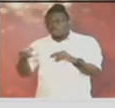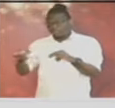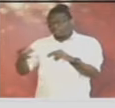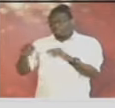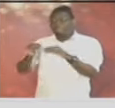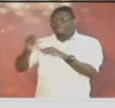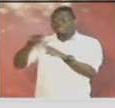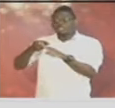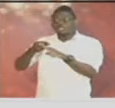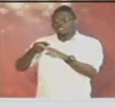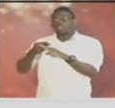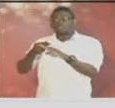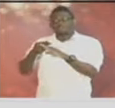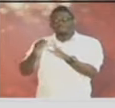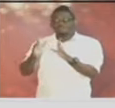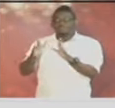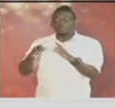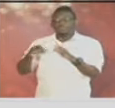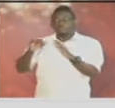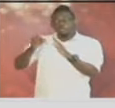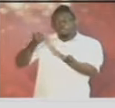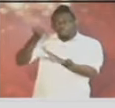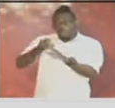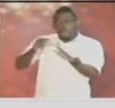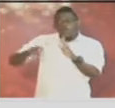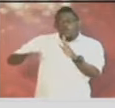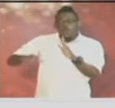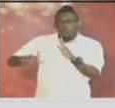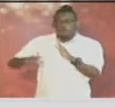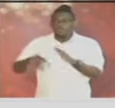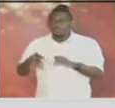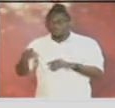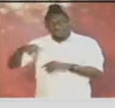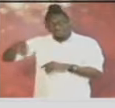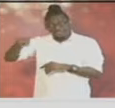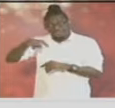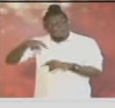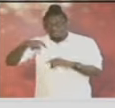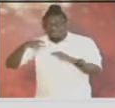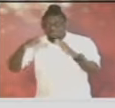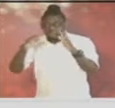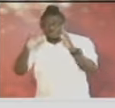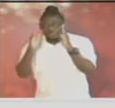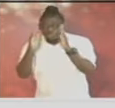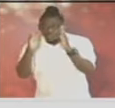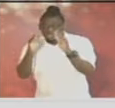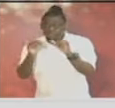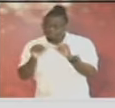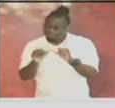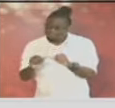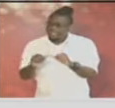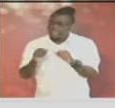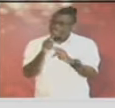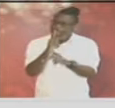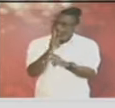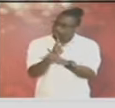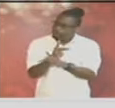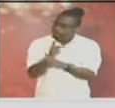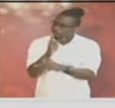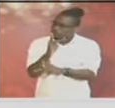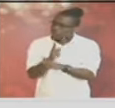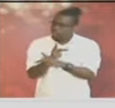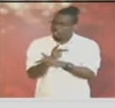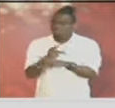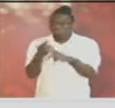would like to advise additional caution and precautions as we move forward to reduce